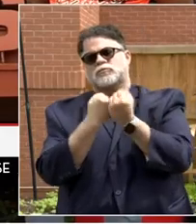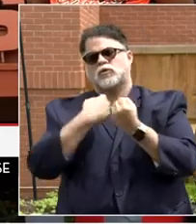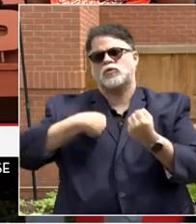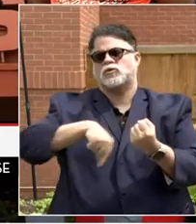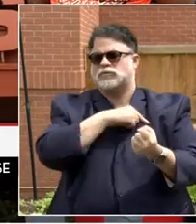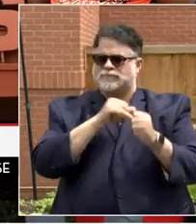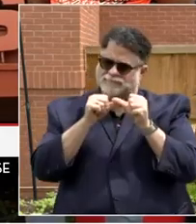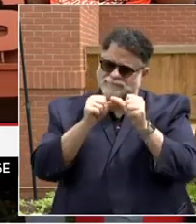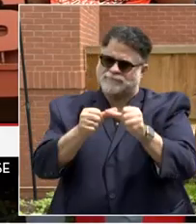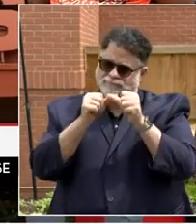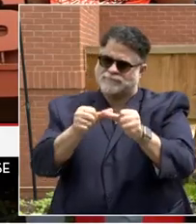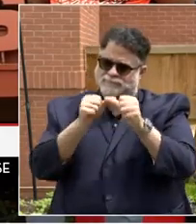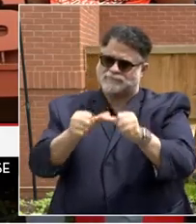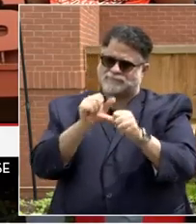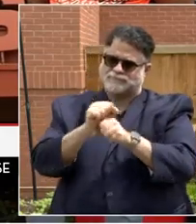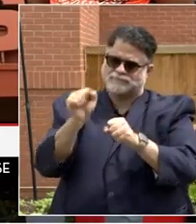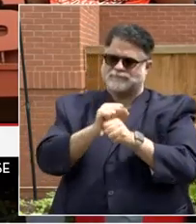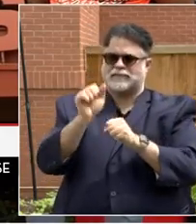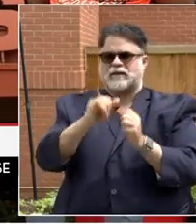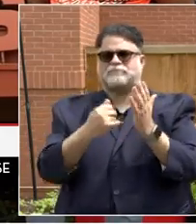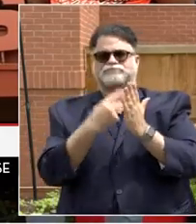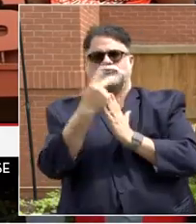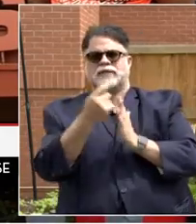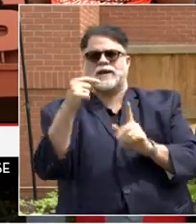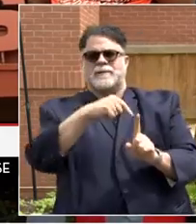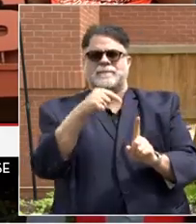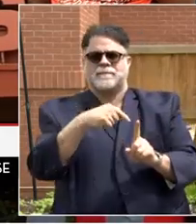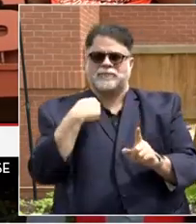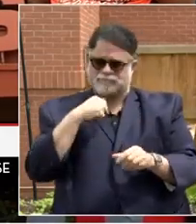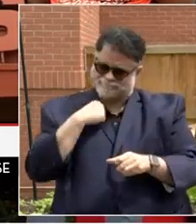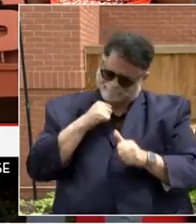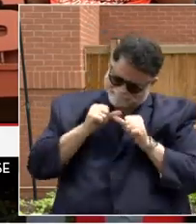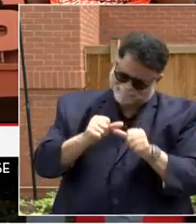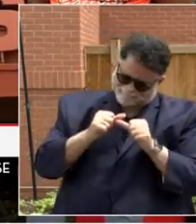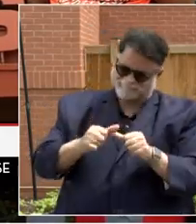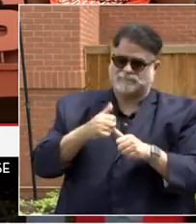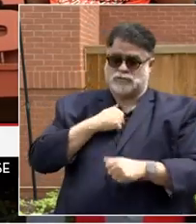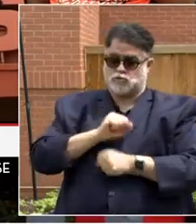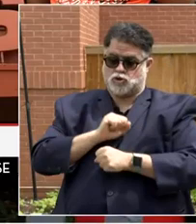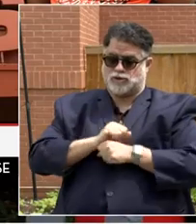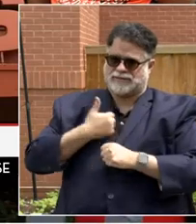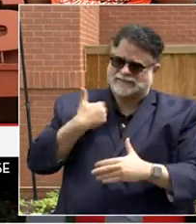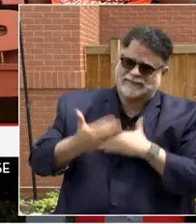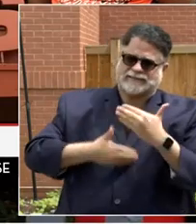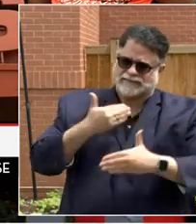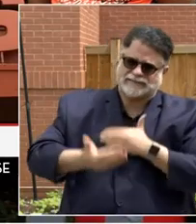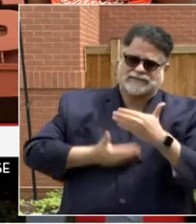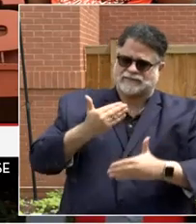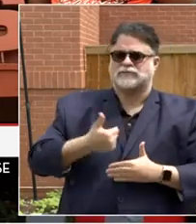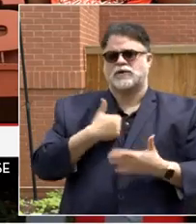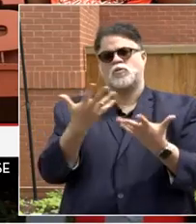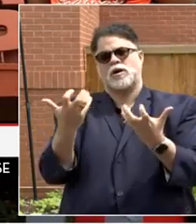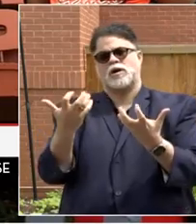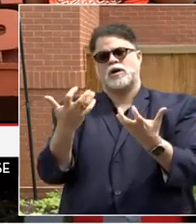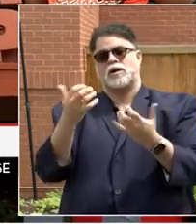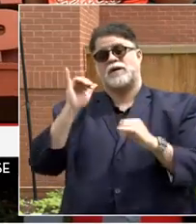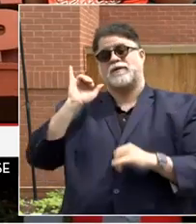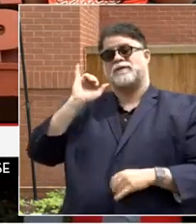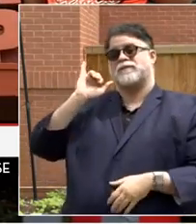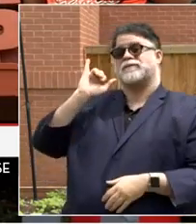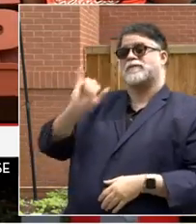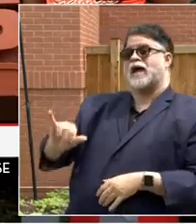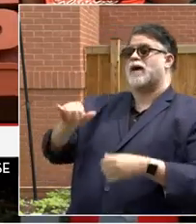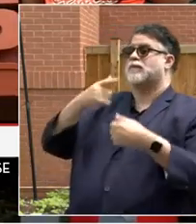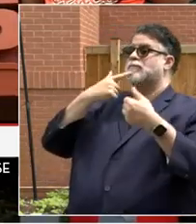job, I do my work. And I be scared sometimes because the stuff they put on social media, the stuff